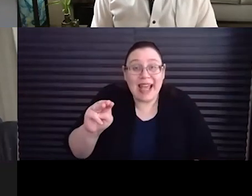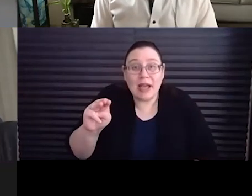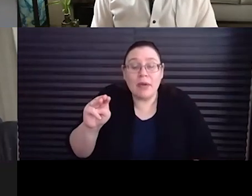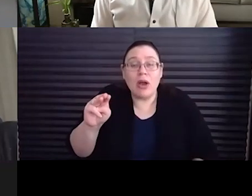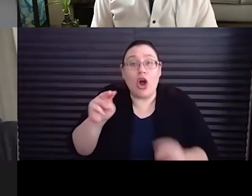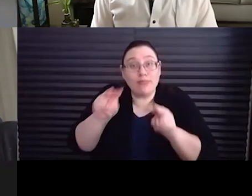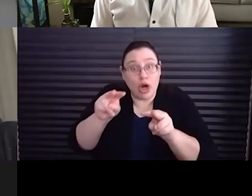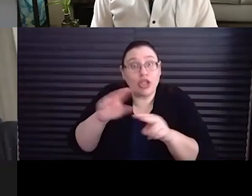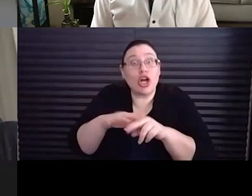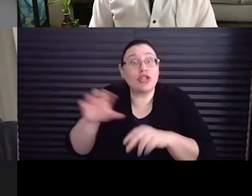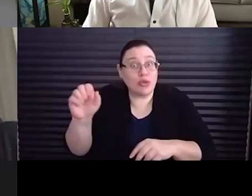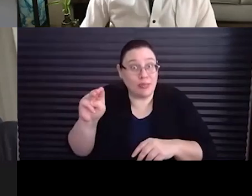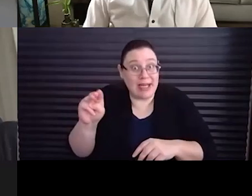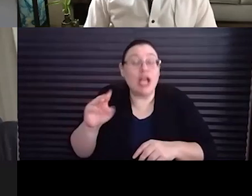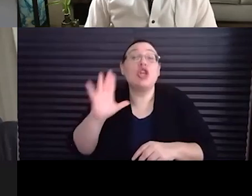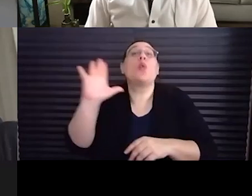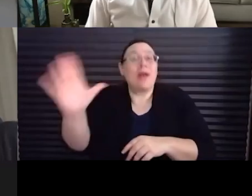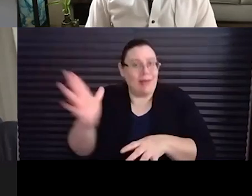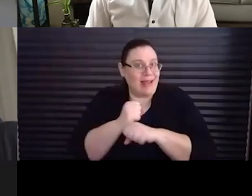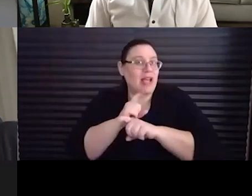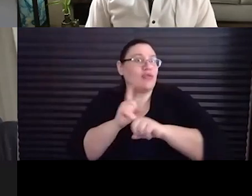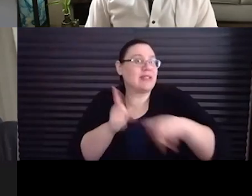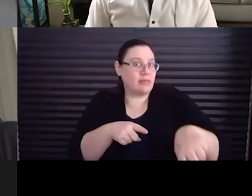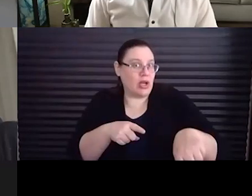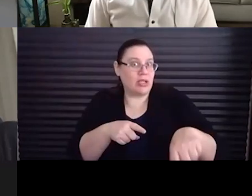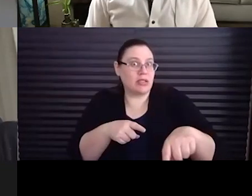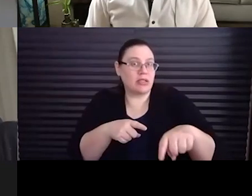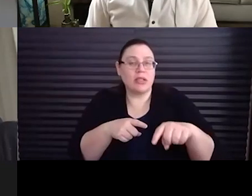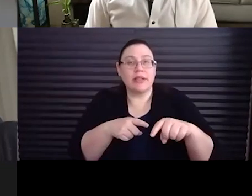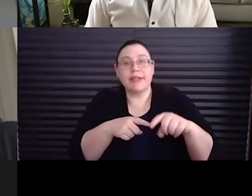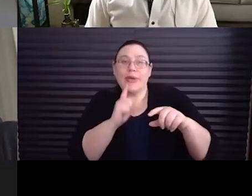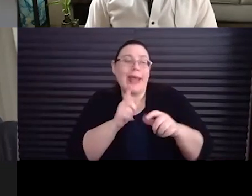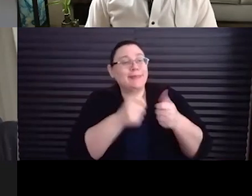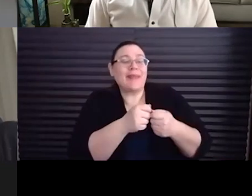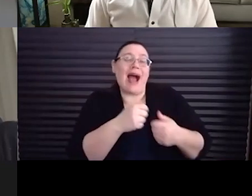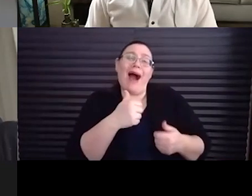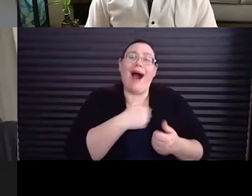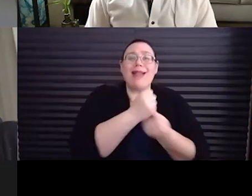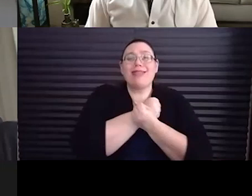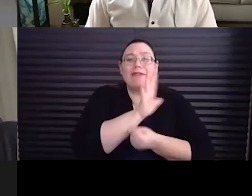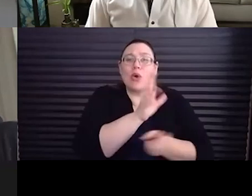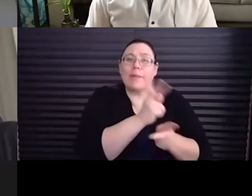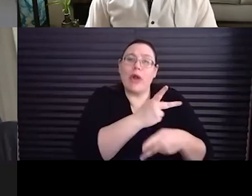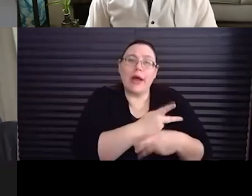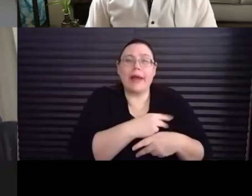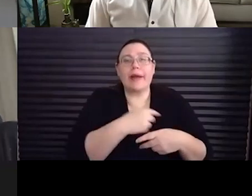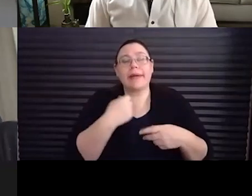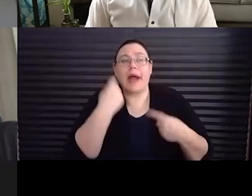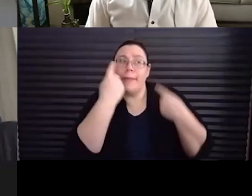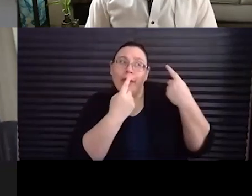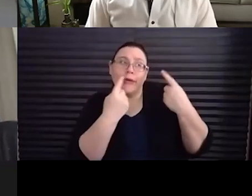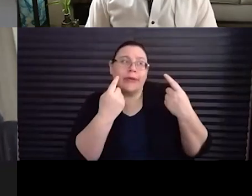get a response. And it's simply saying, you know, I love your product, or whatever it is. And I was, you know, wondering if you